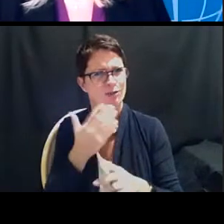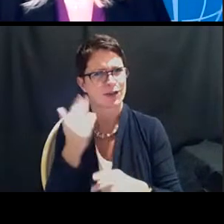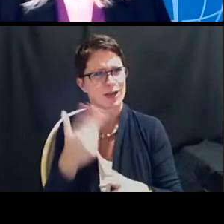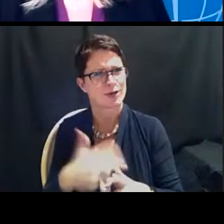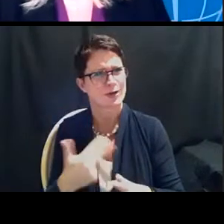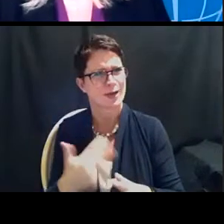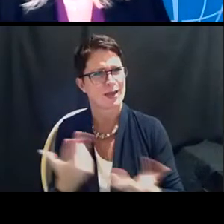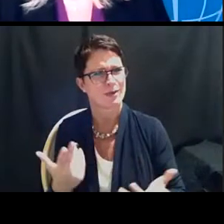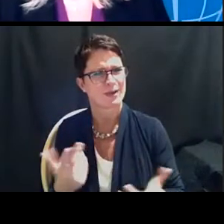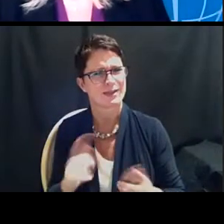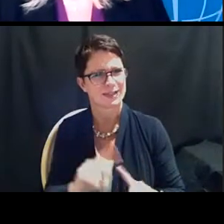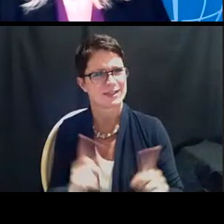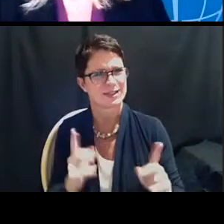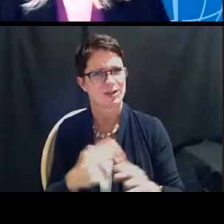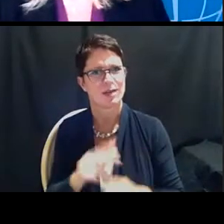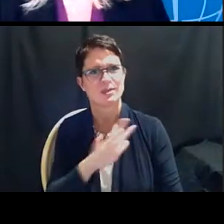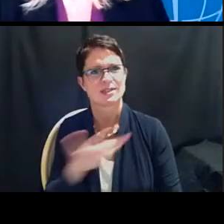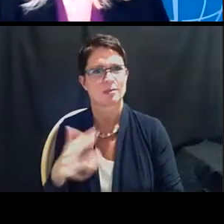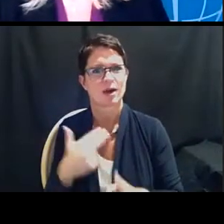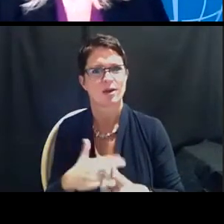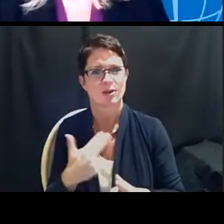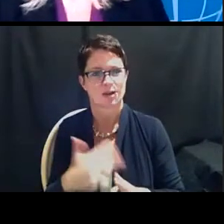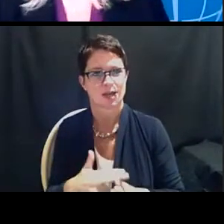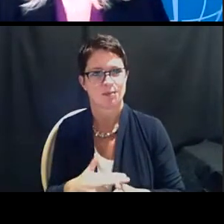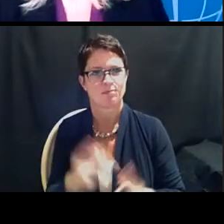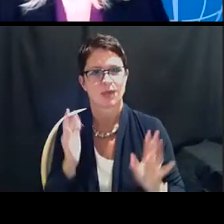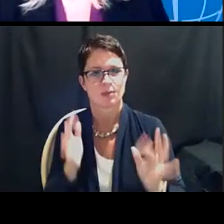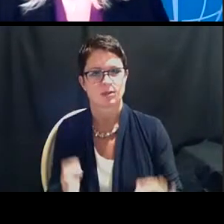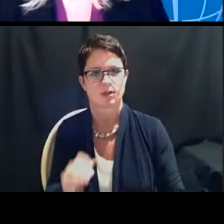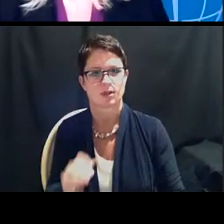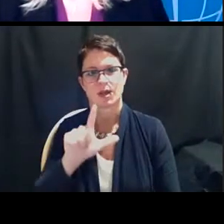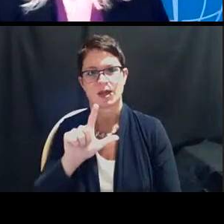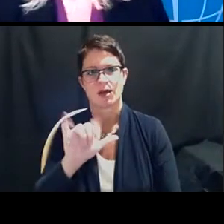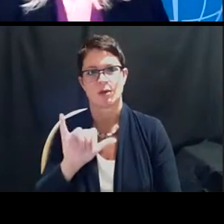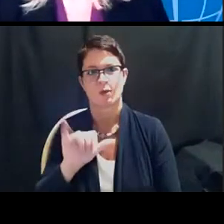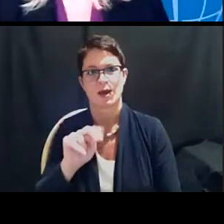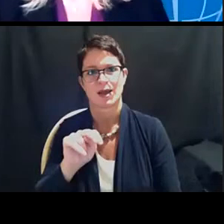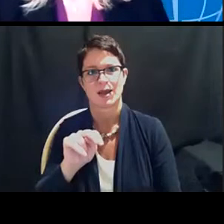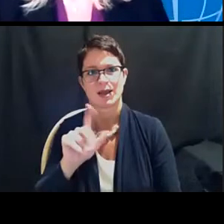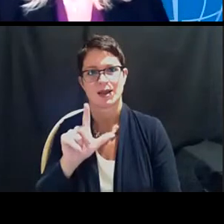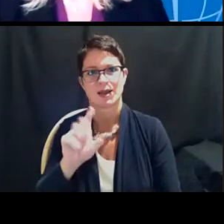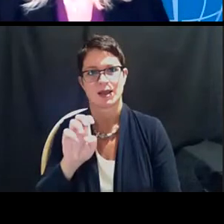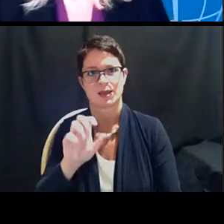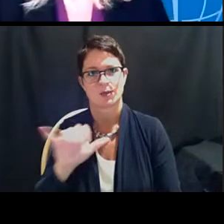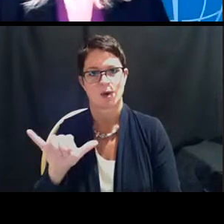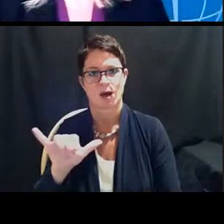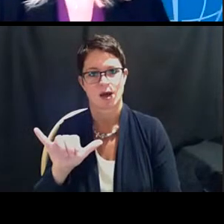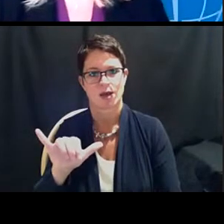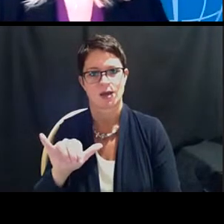Okay. Spell your name. Absolutely. LYNLEY